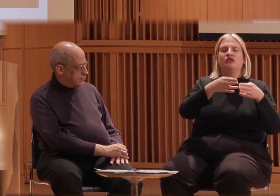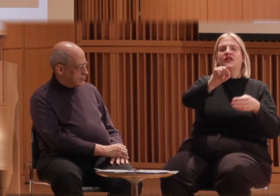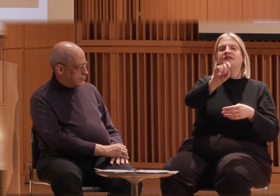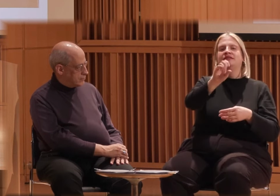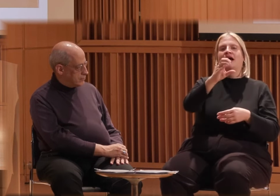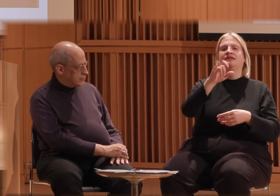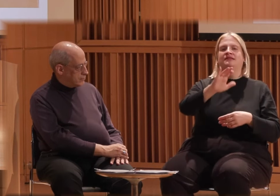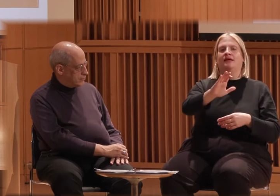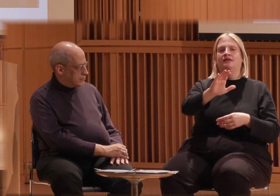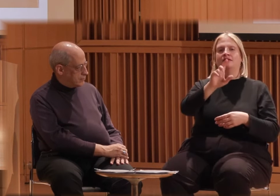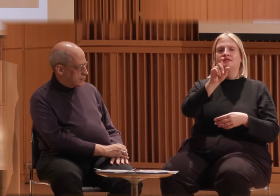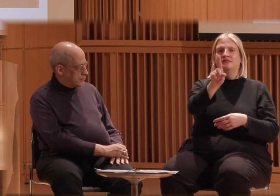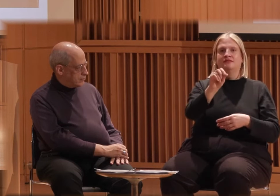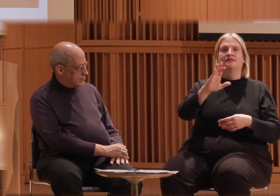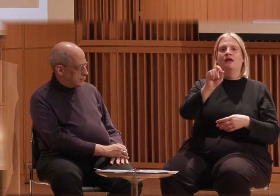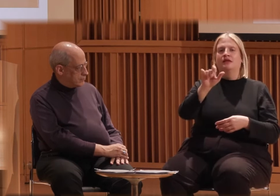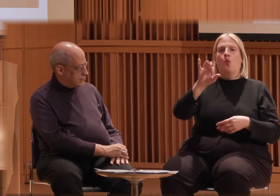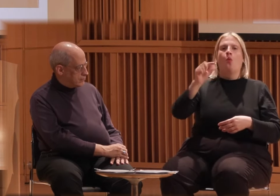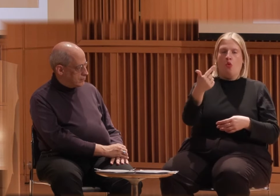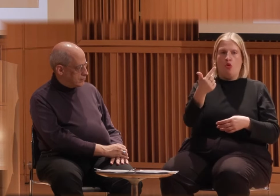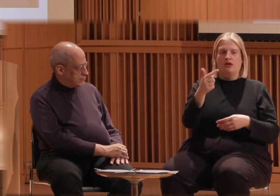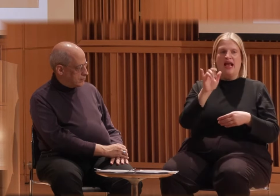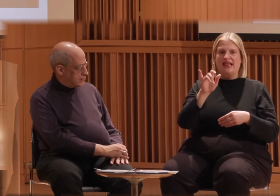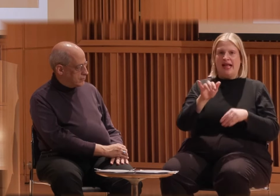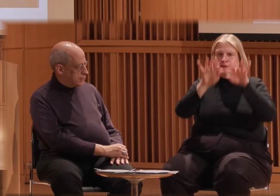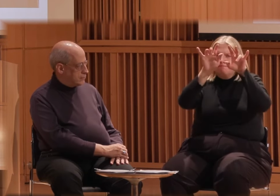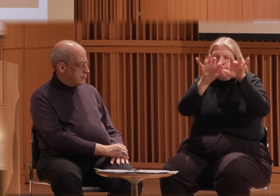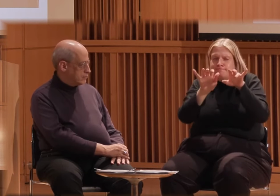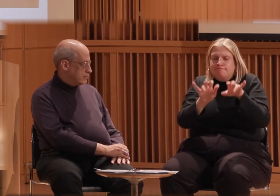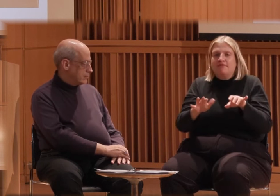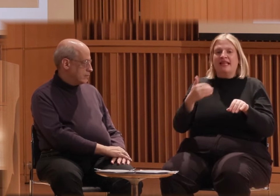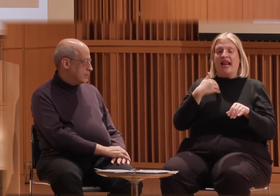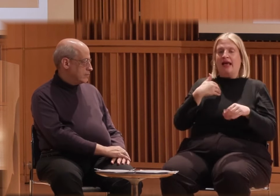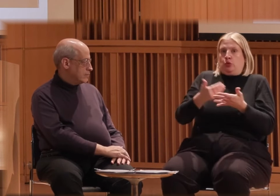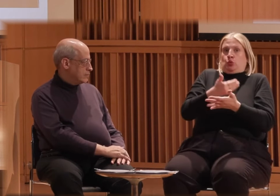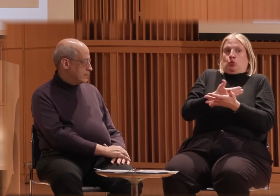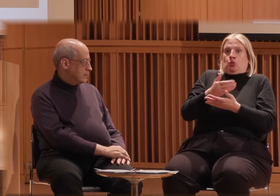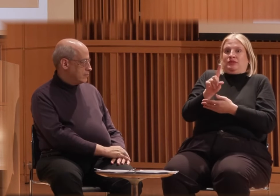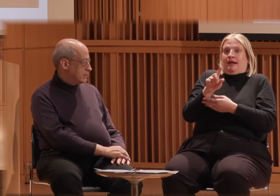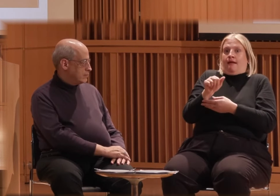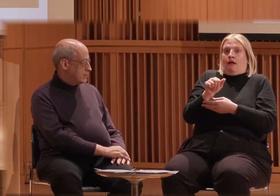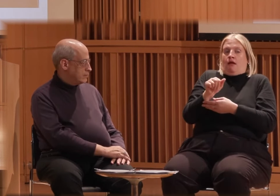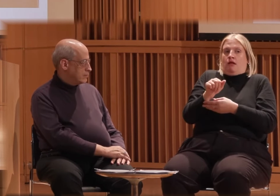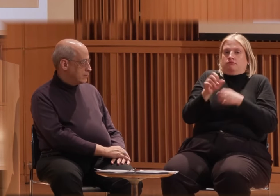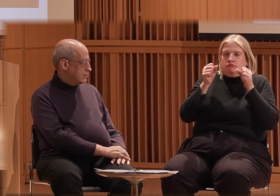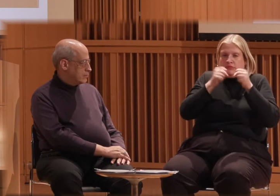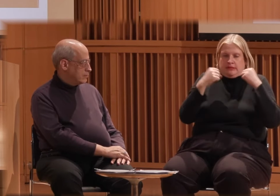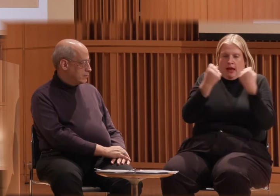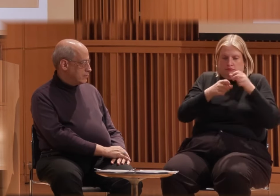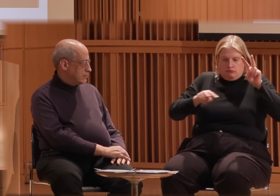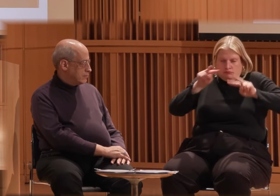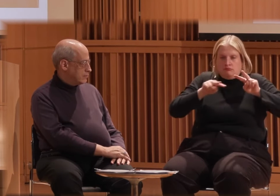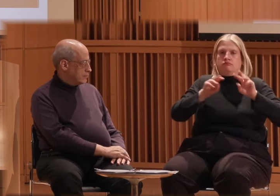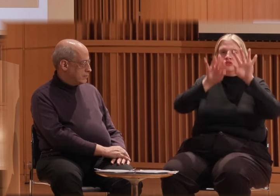toxicdocs.org, an NSF-funded repository that uses novel data science methods to make available